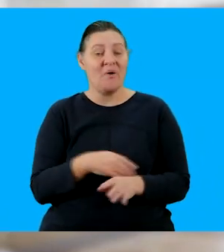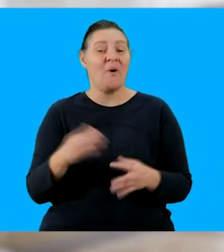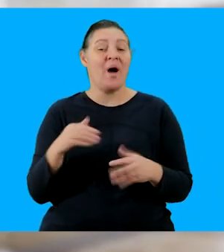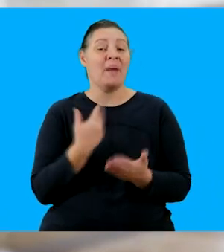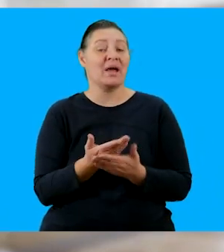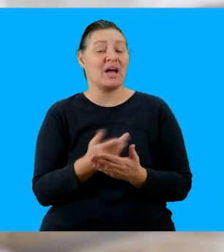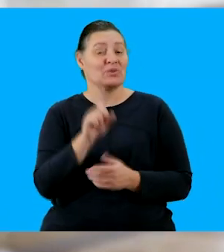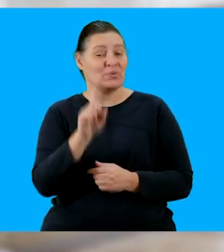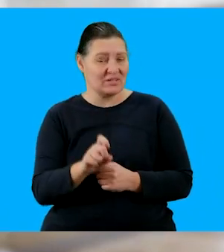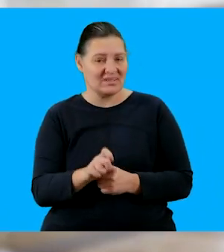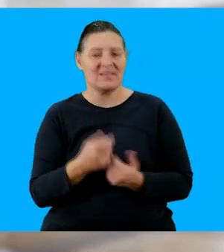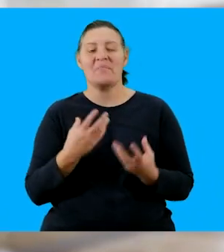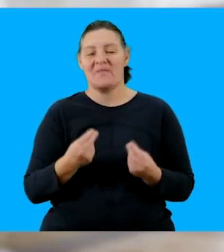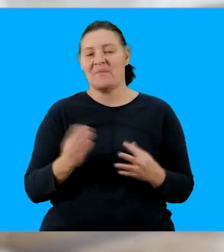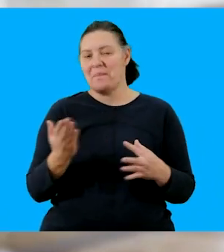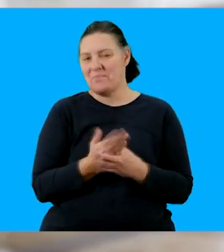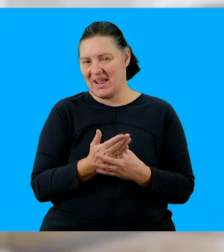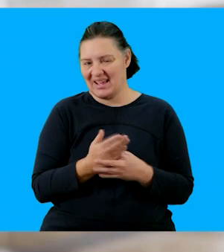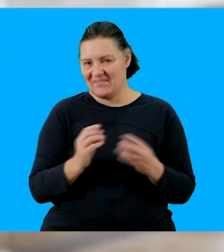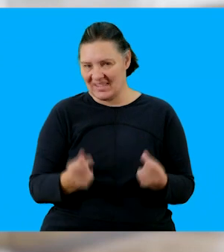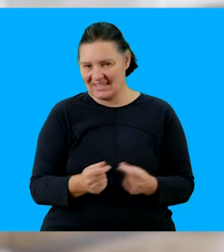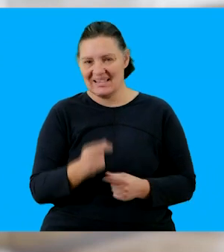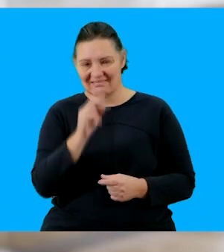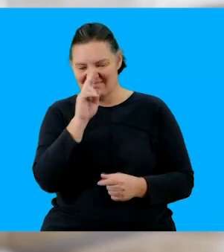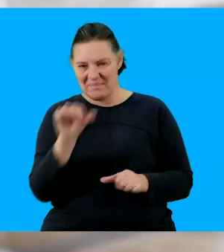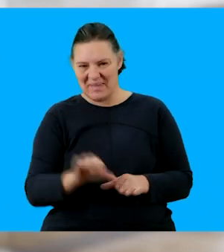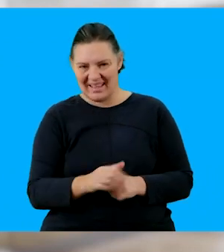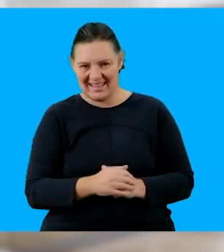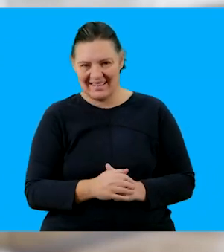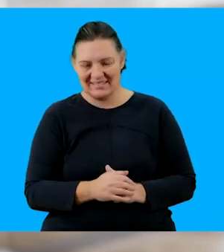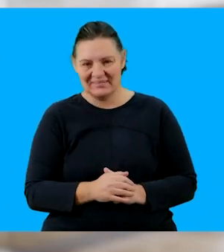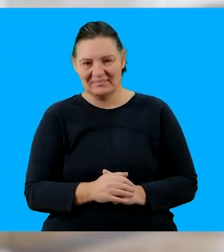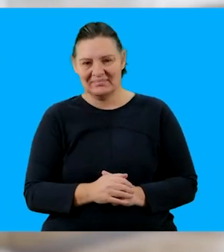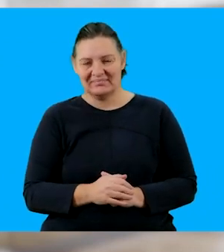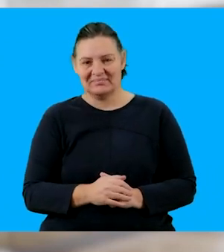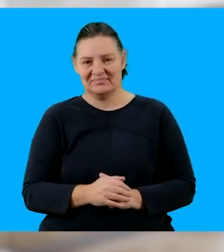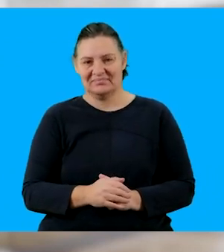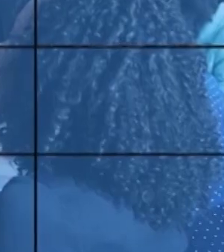to the applications questions, let us just go for a quick ad break, and we will be back.